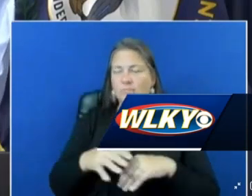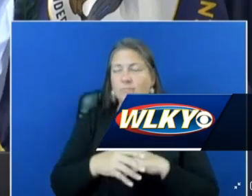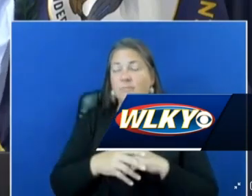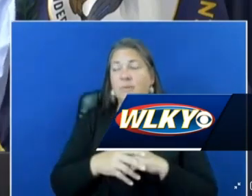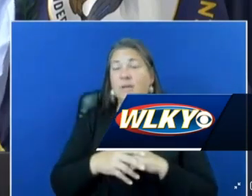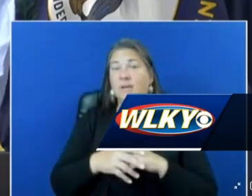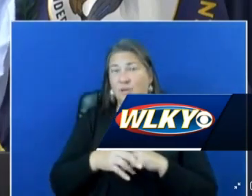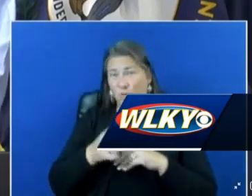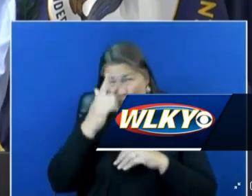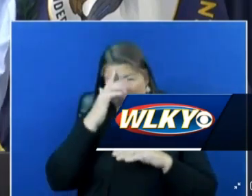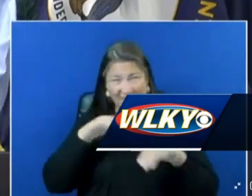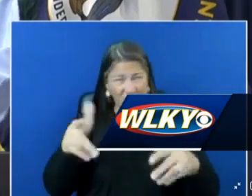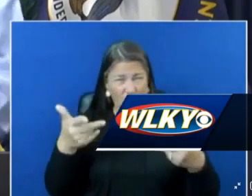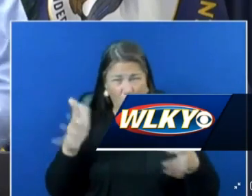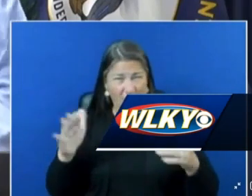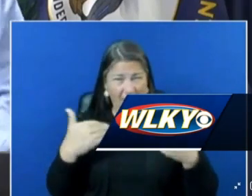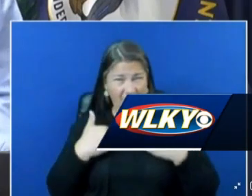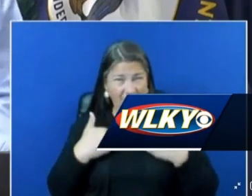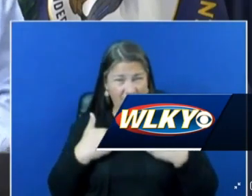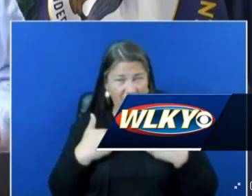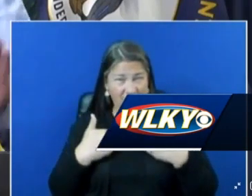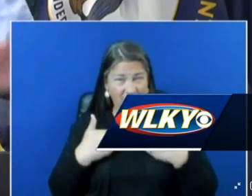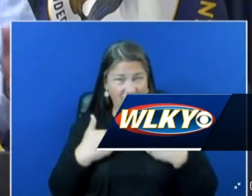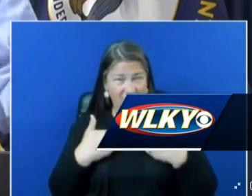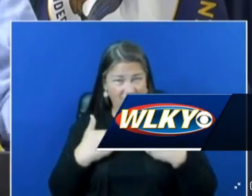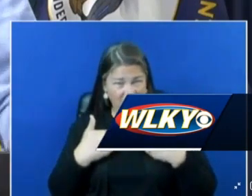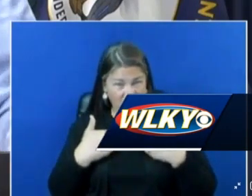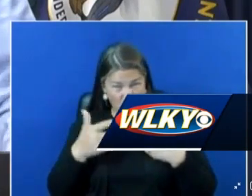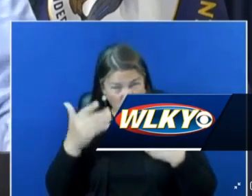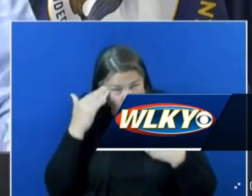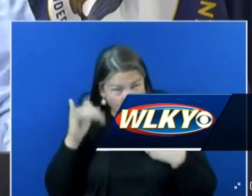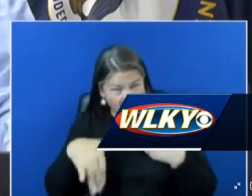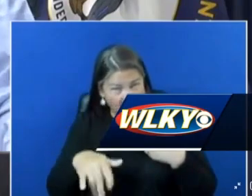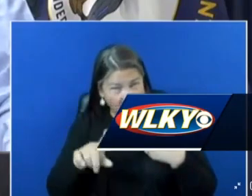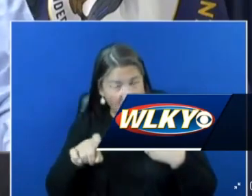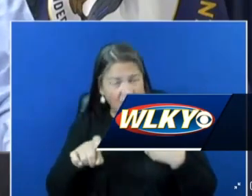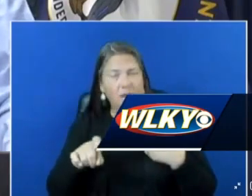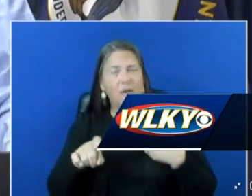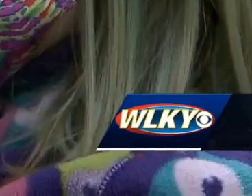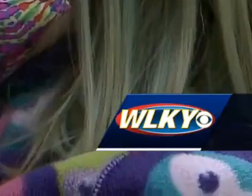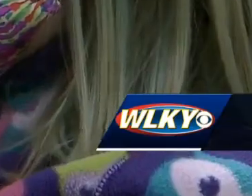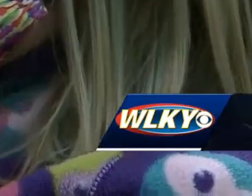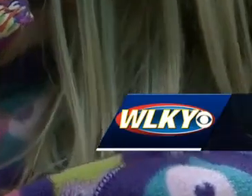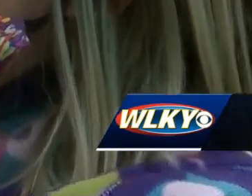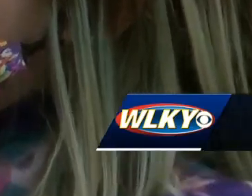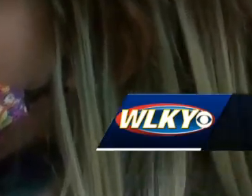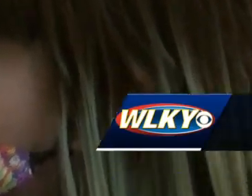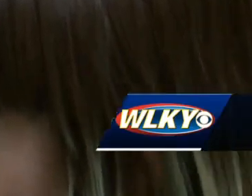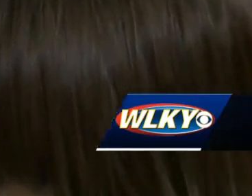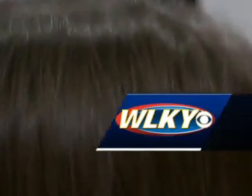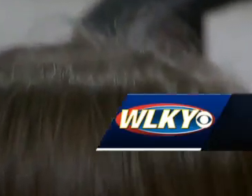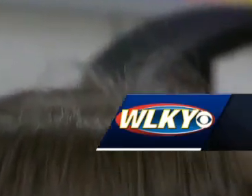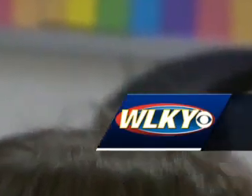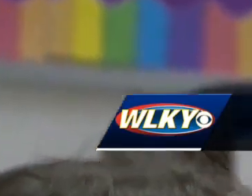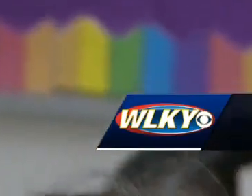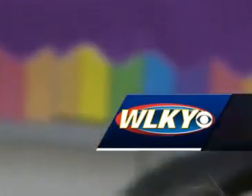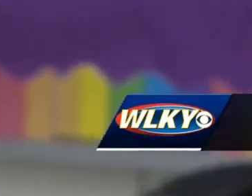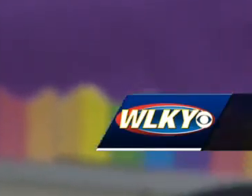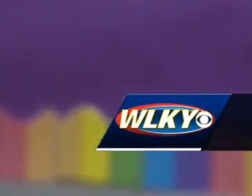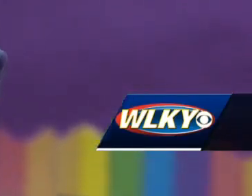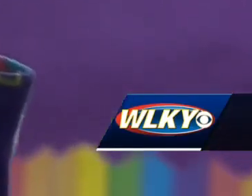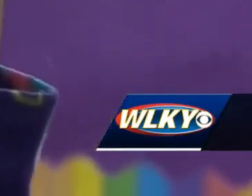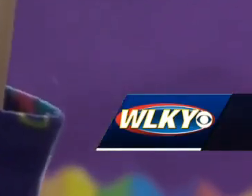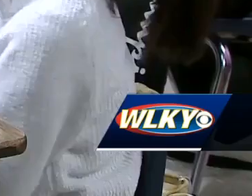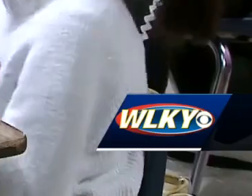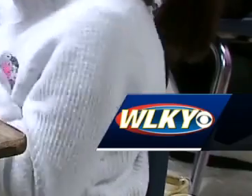kids already have it. Governor Beshear expressing his frustration with the varying policies by school districts about requiring masks when